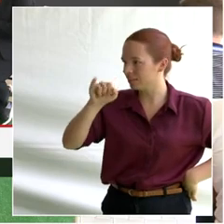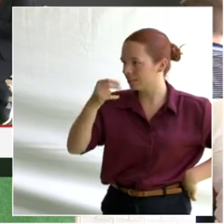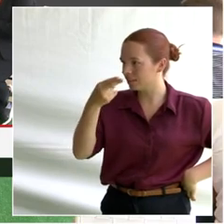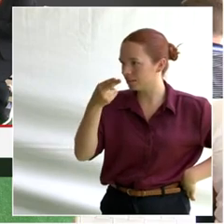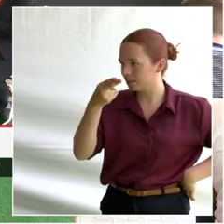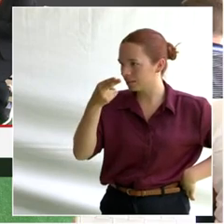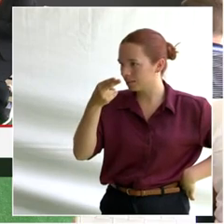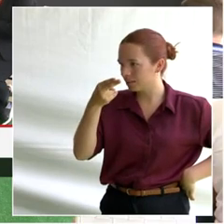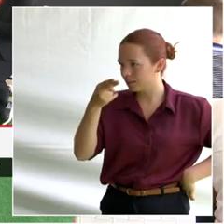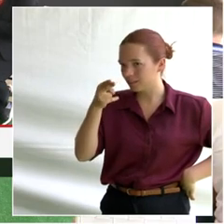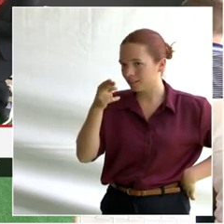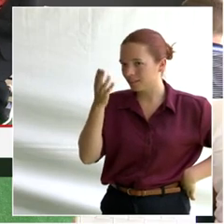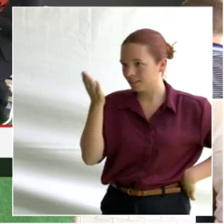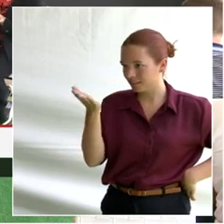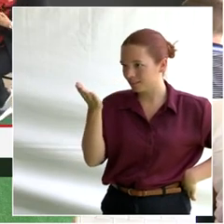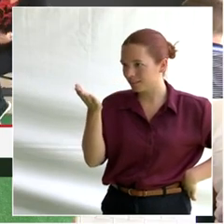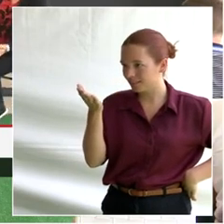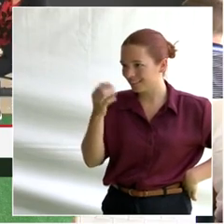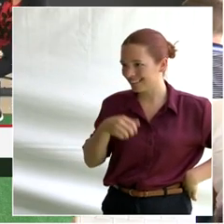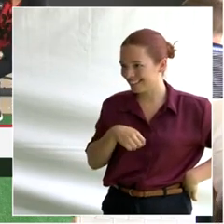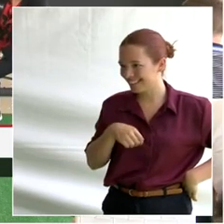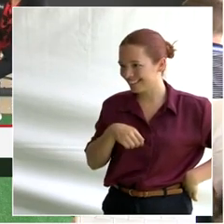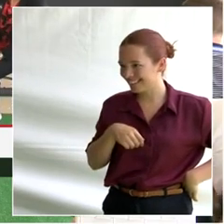you. Hello.